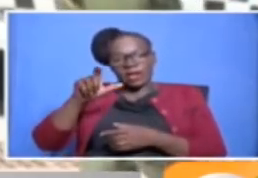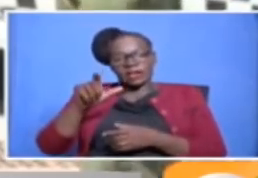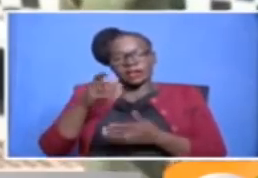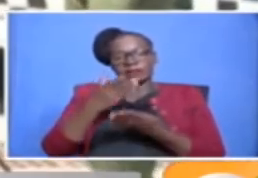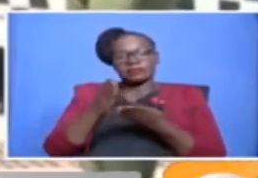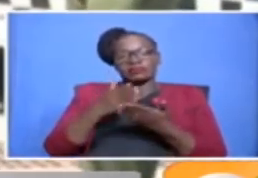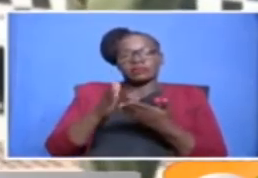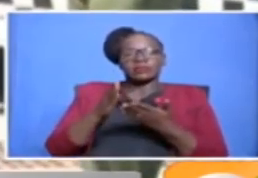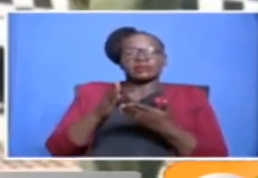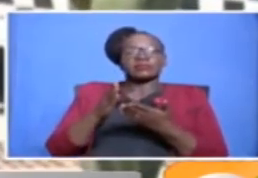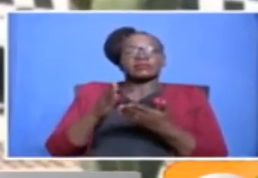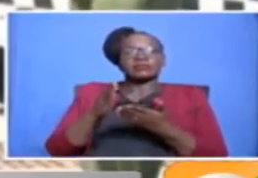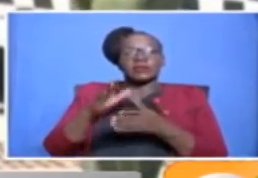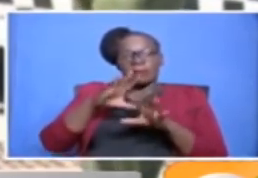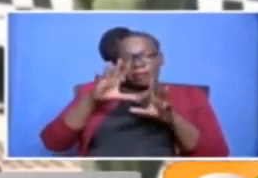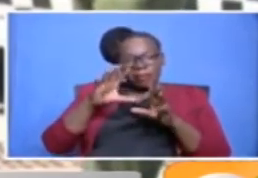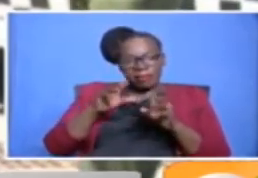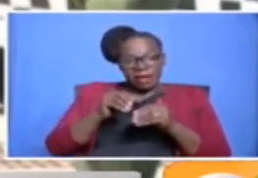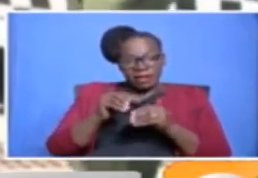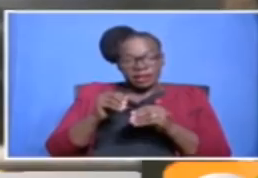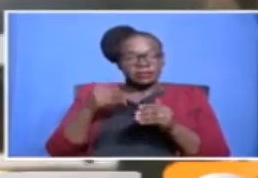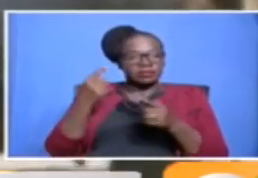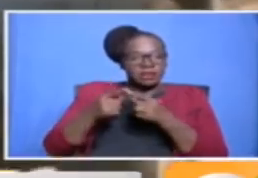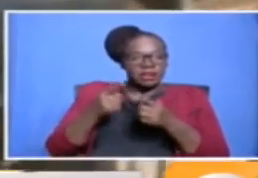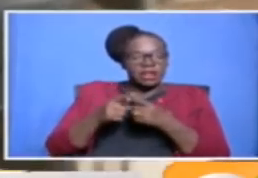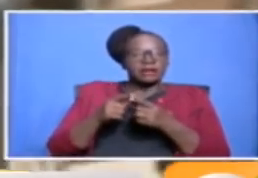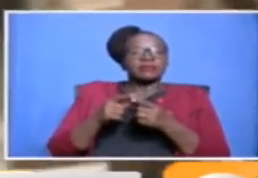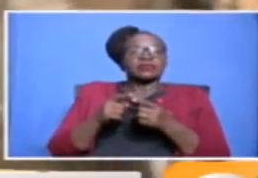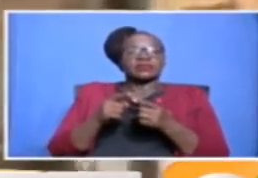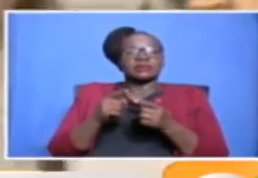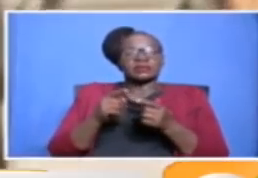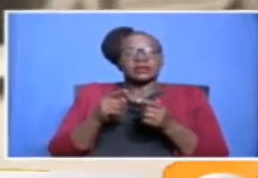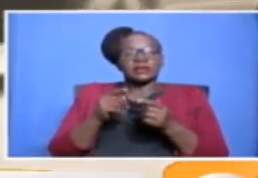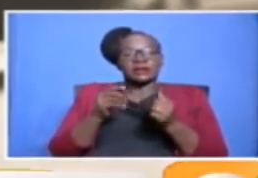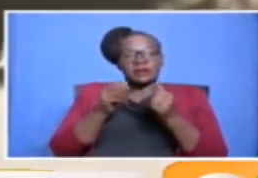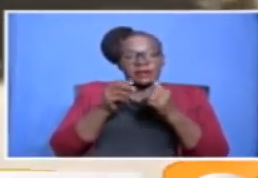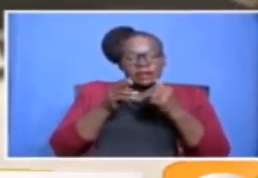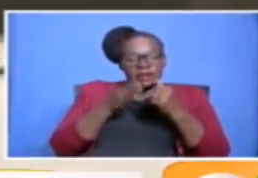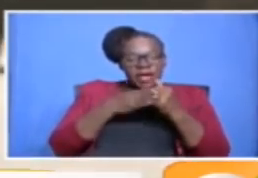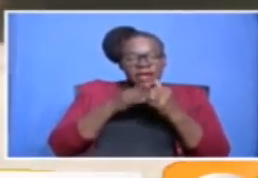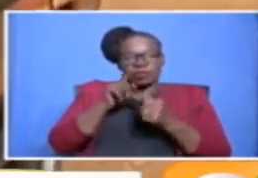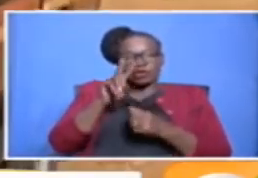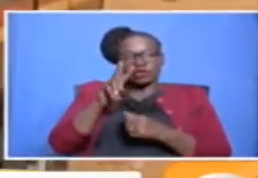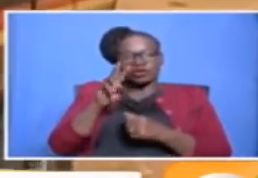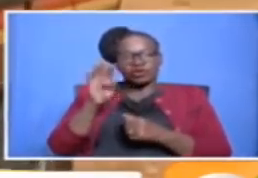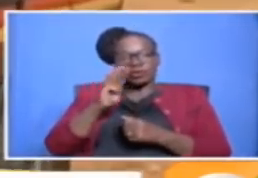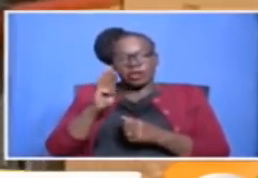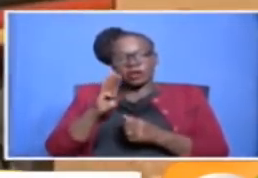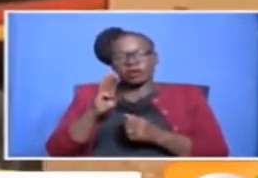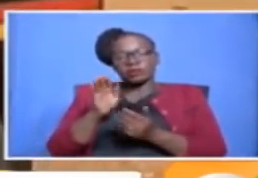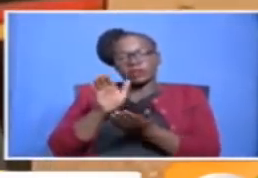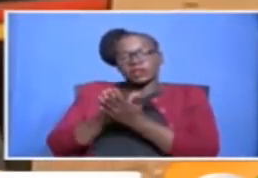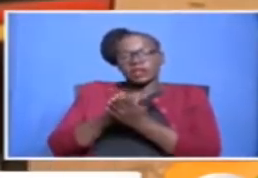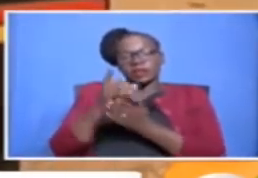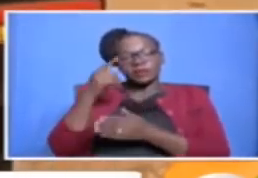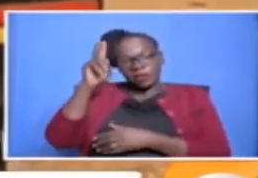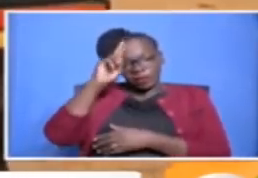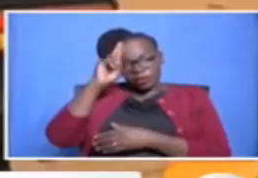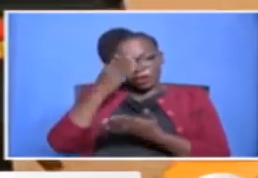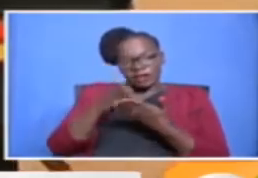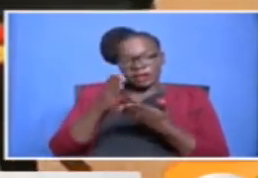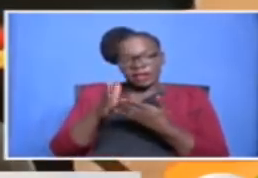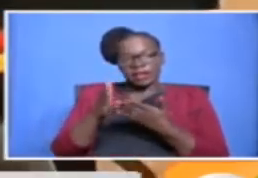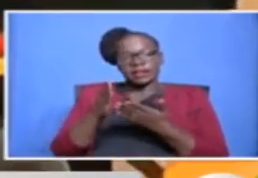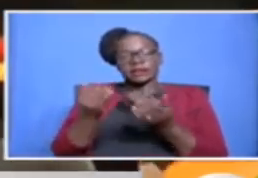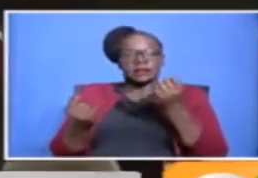years. In the current financial year, some 9.2 billion shillings have been set aside for the police service vehicle leases. This coming with